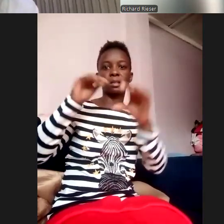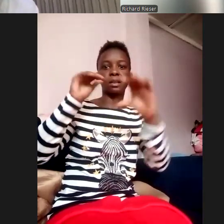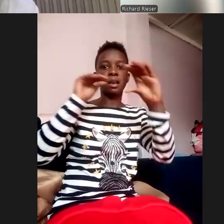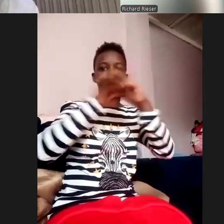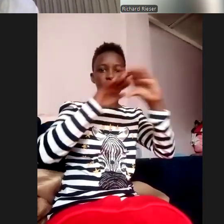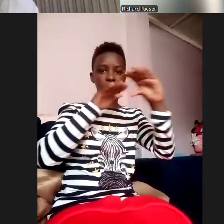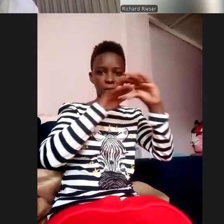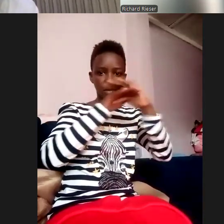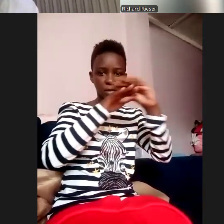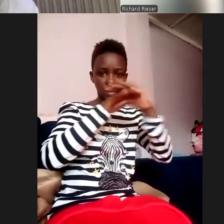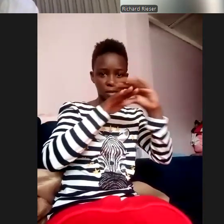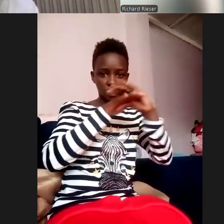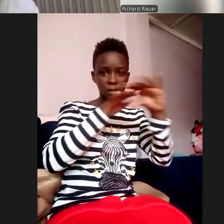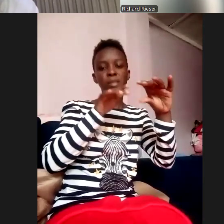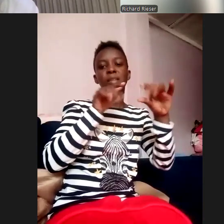of inclusion,